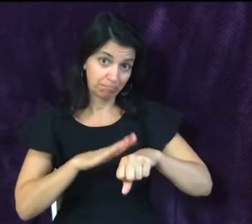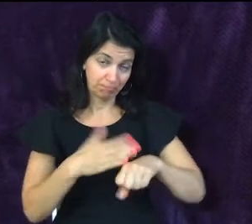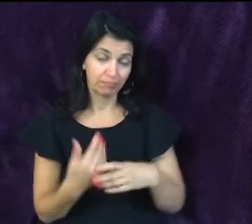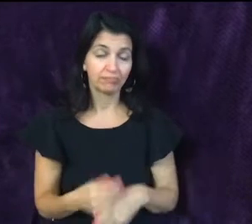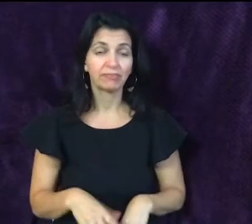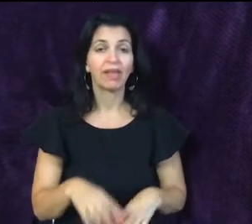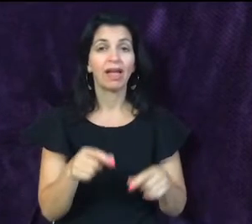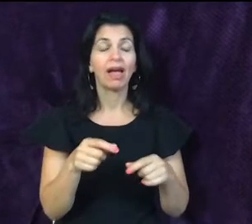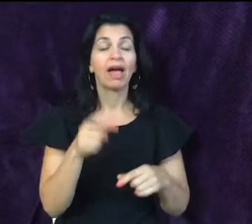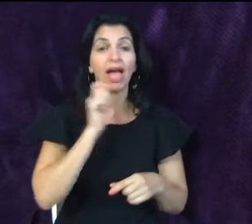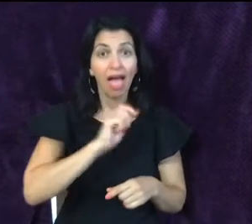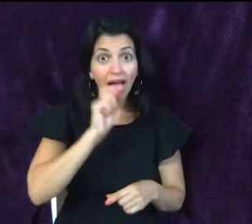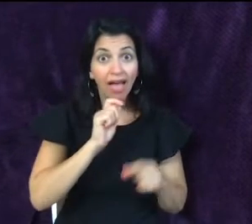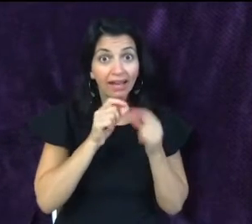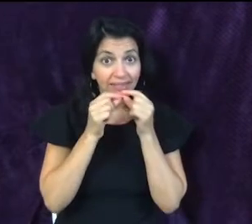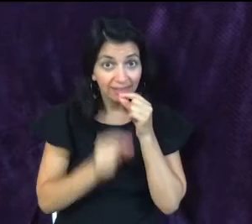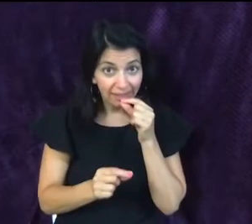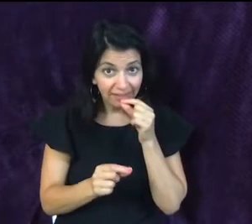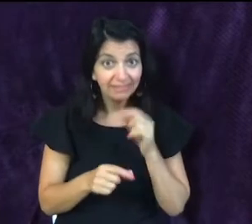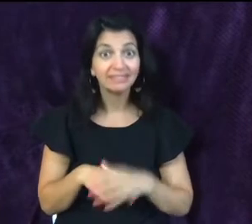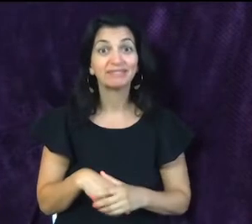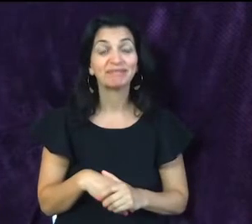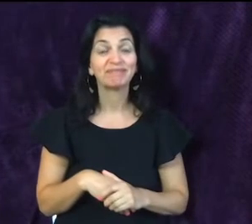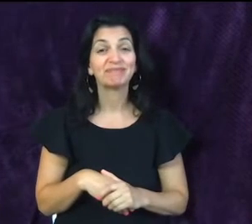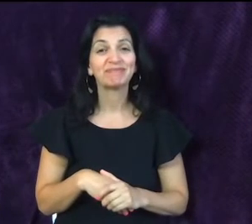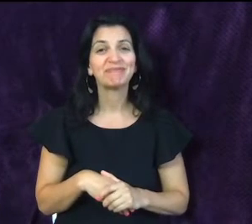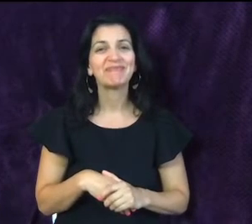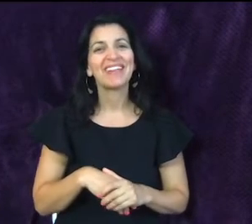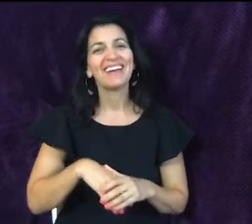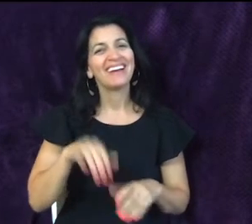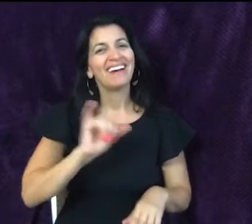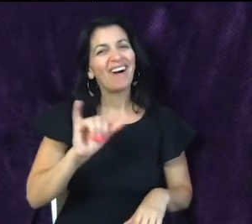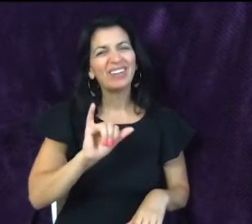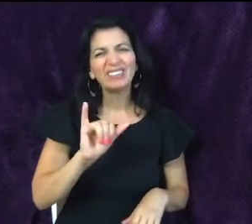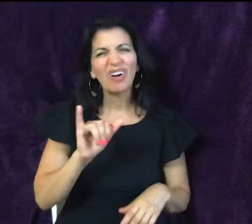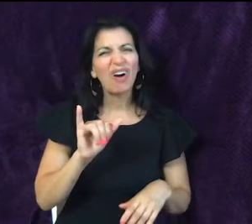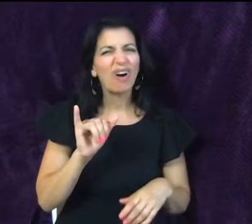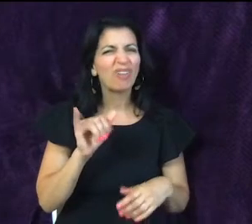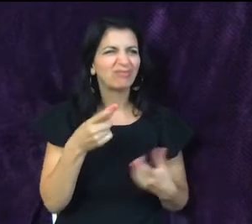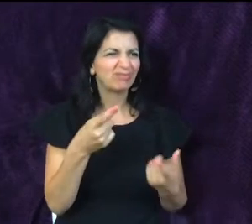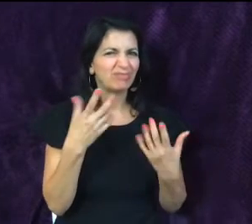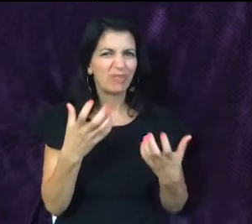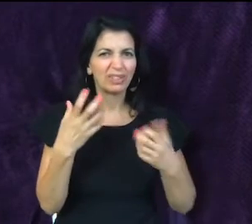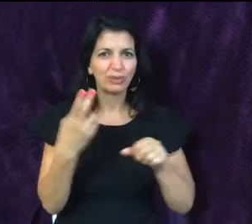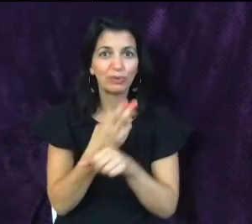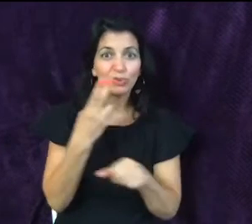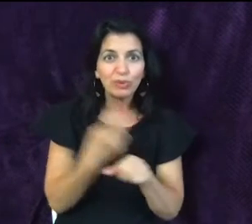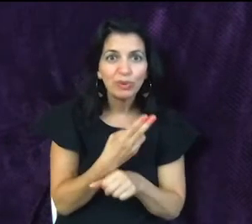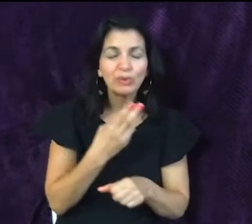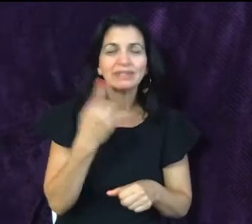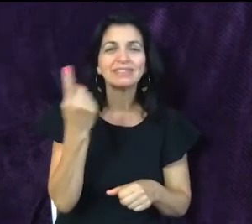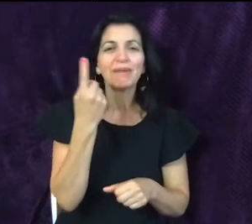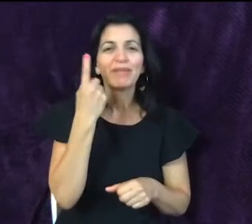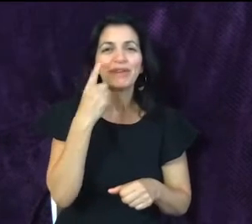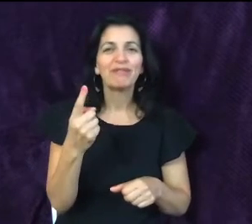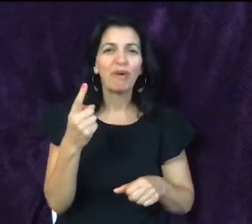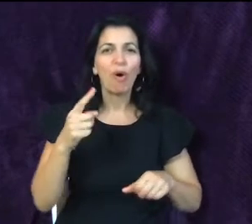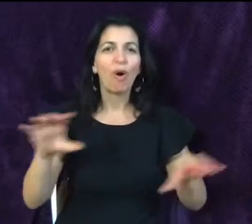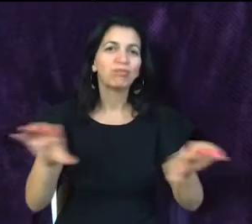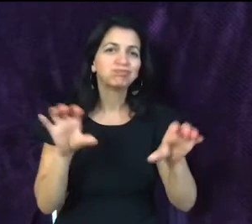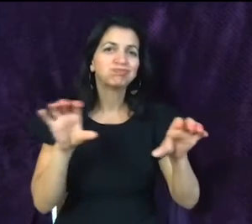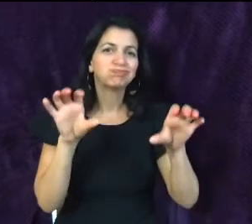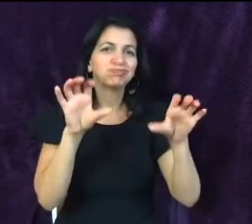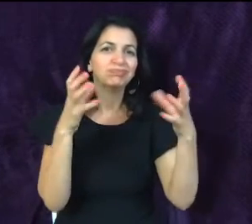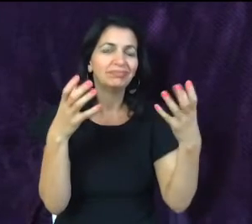Popsicle sticks. And also anything that you want to use for decorating your instrument. So I'm going to use